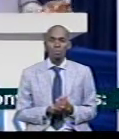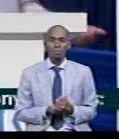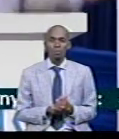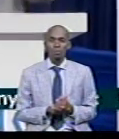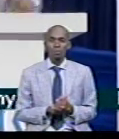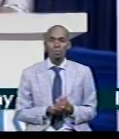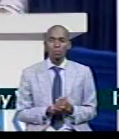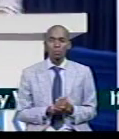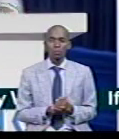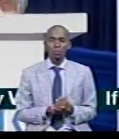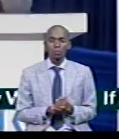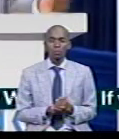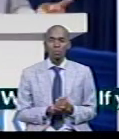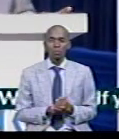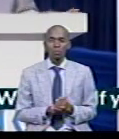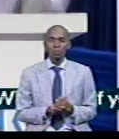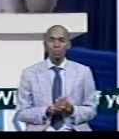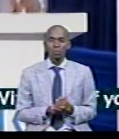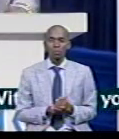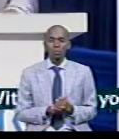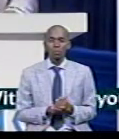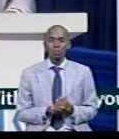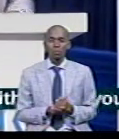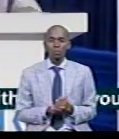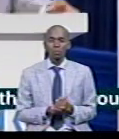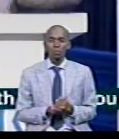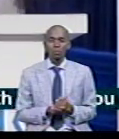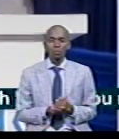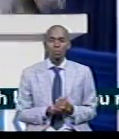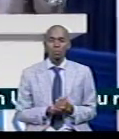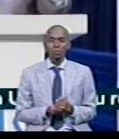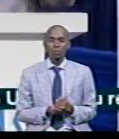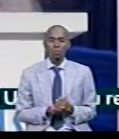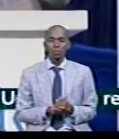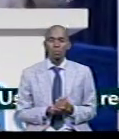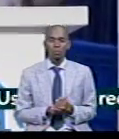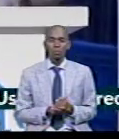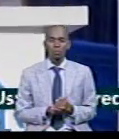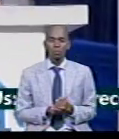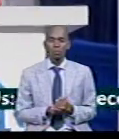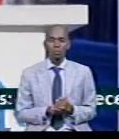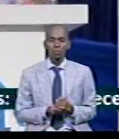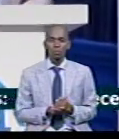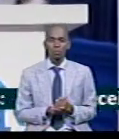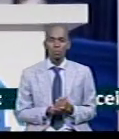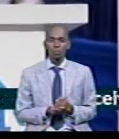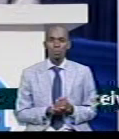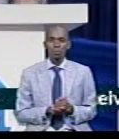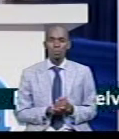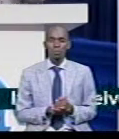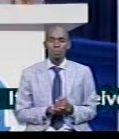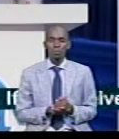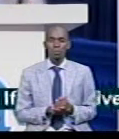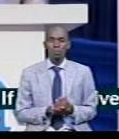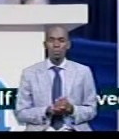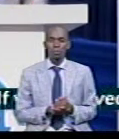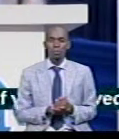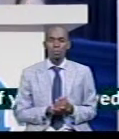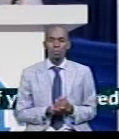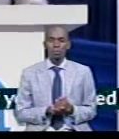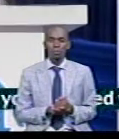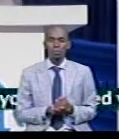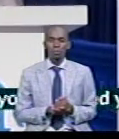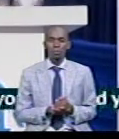eye odunsuni. Ne mo frame ohura dro be manu no mai. Obetie de se eno e na ama ne sa oha no. Odi gidie ba